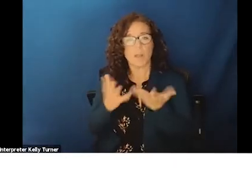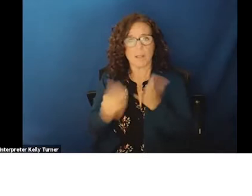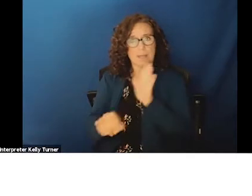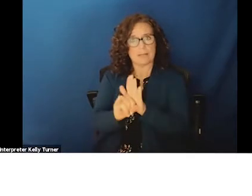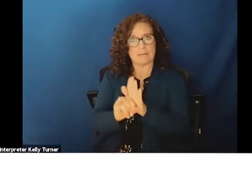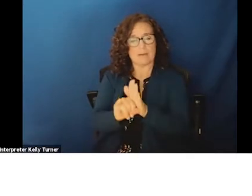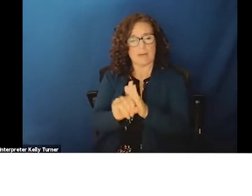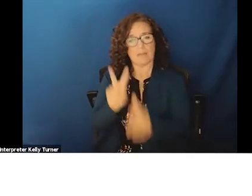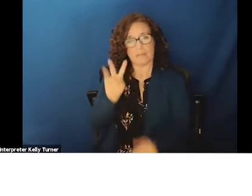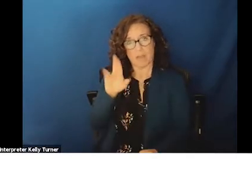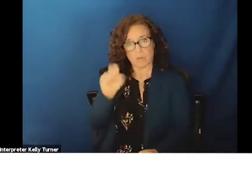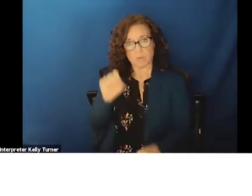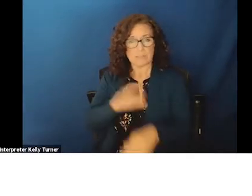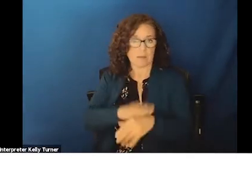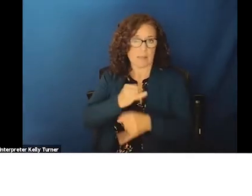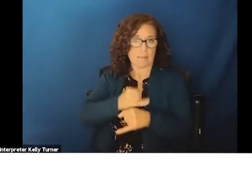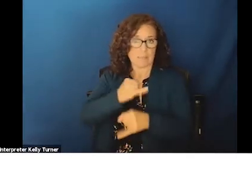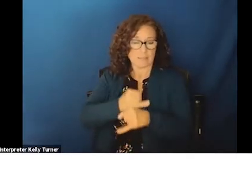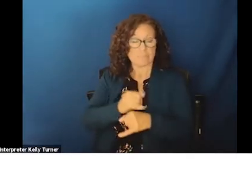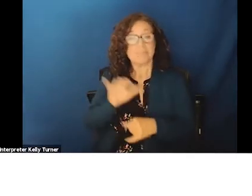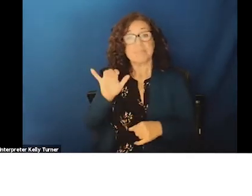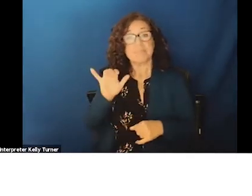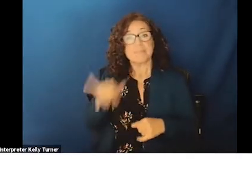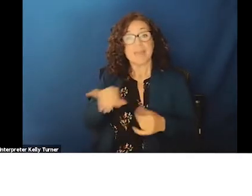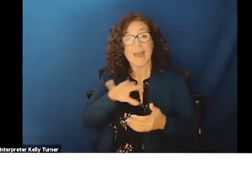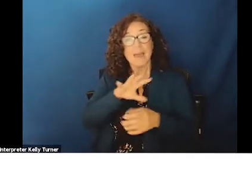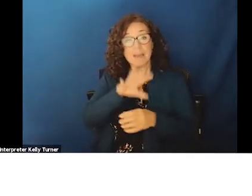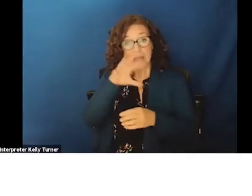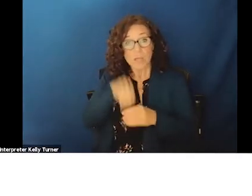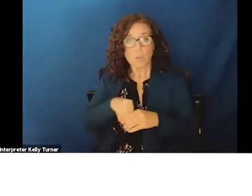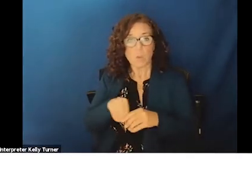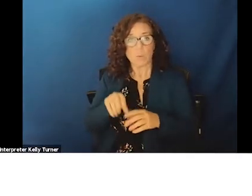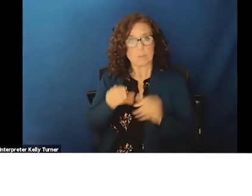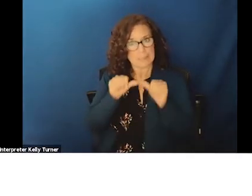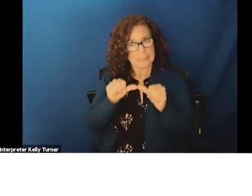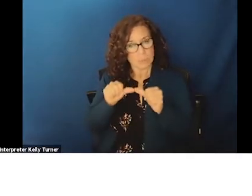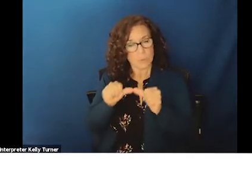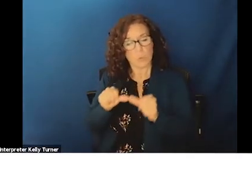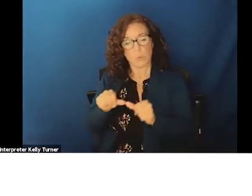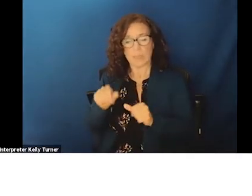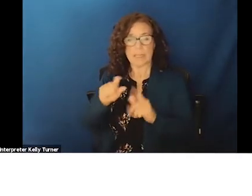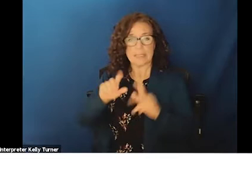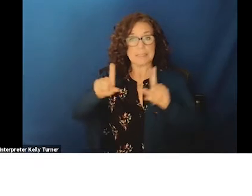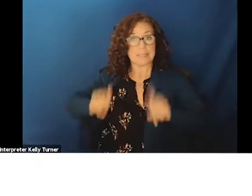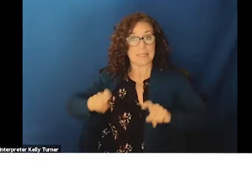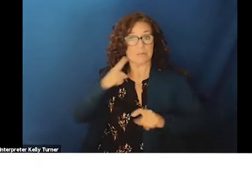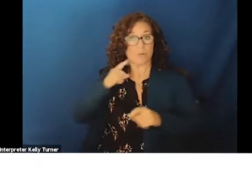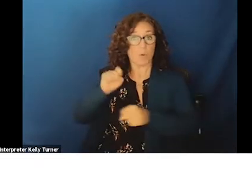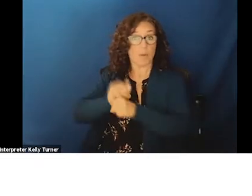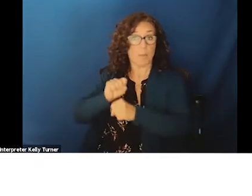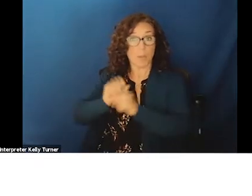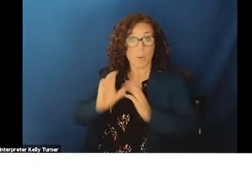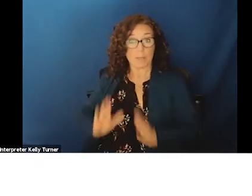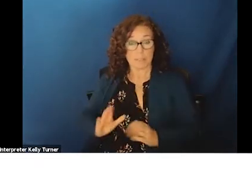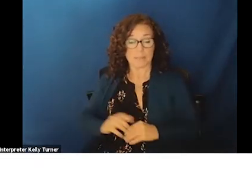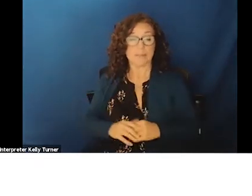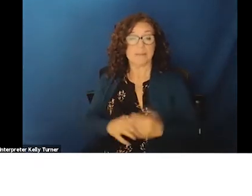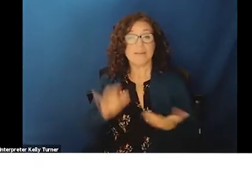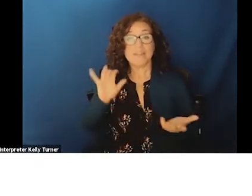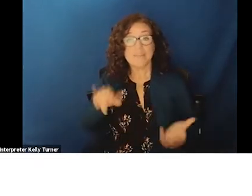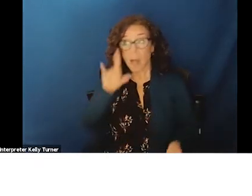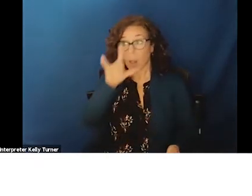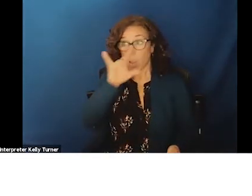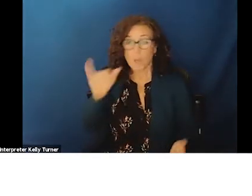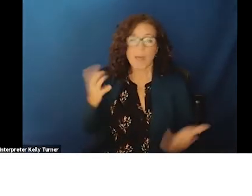course, includes continued surveillance testing of our employees. What it will look like, we do not know, and